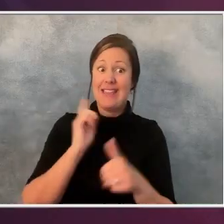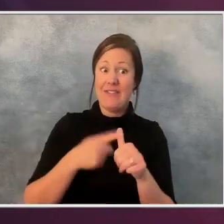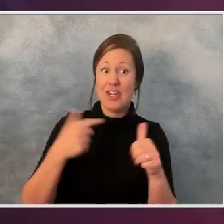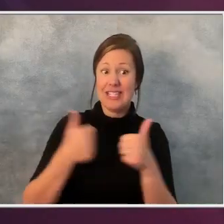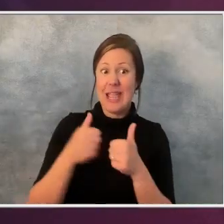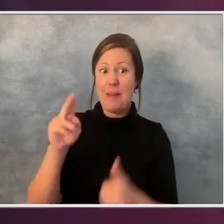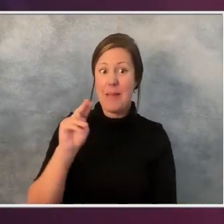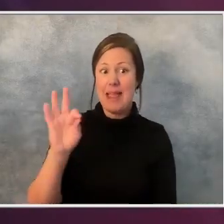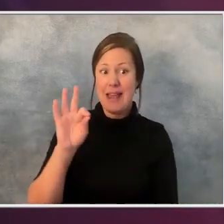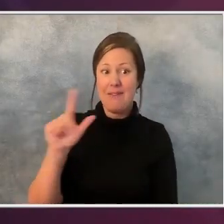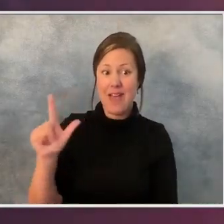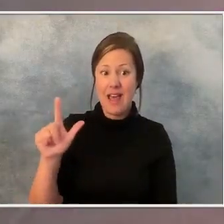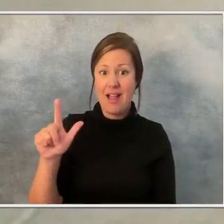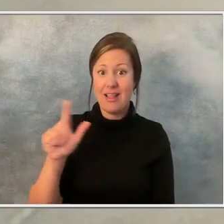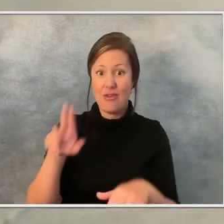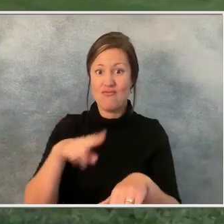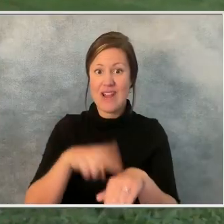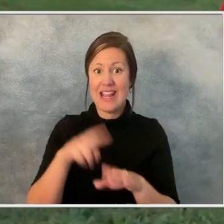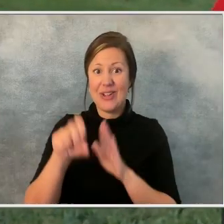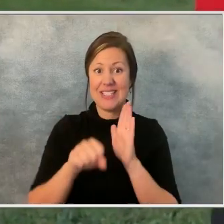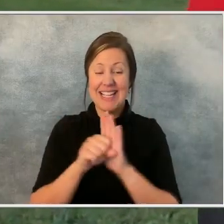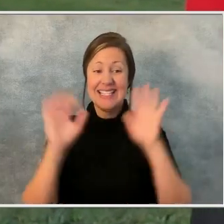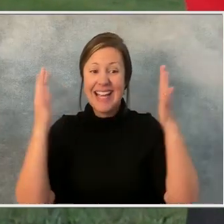season. Go Chiefs!